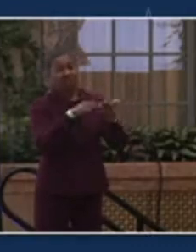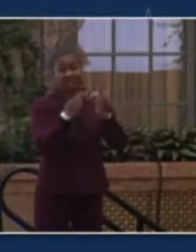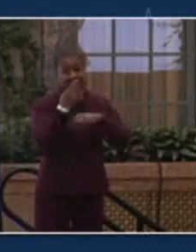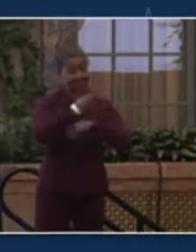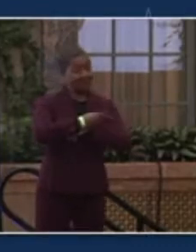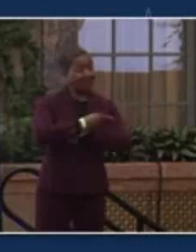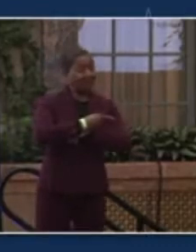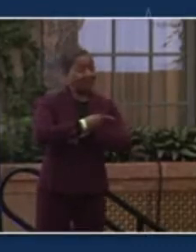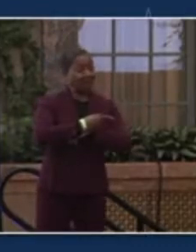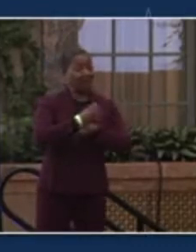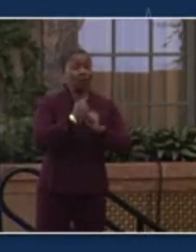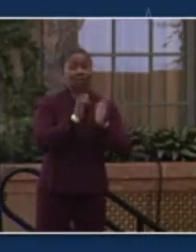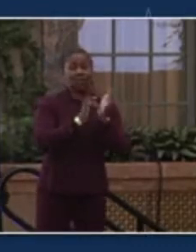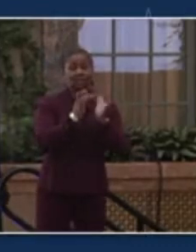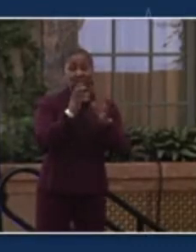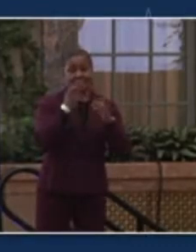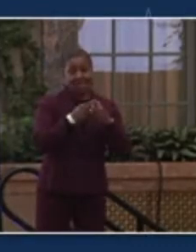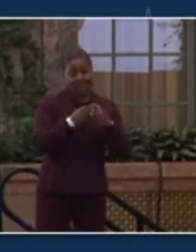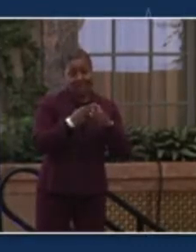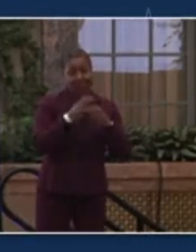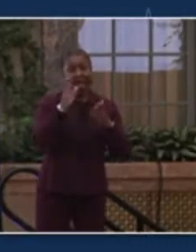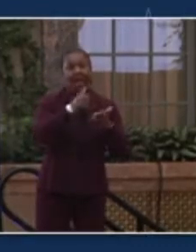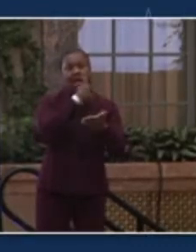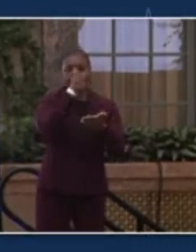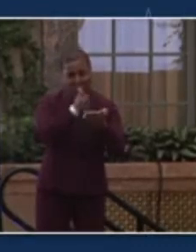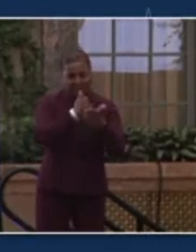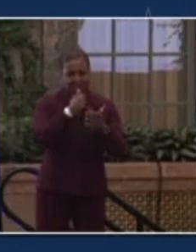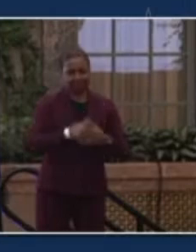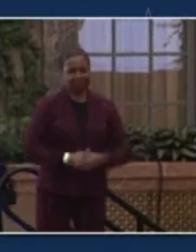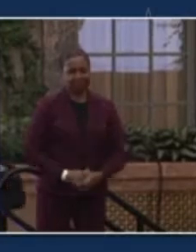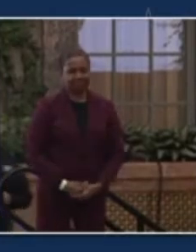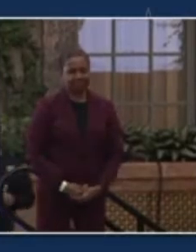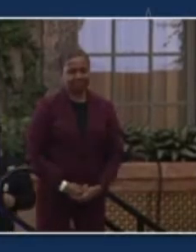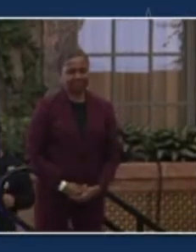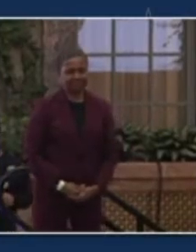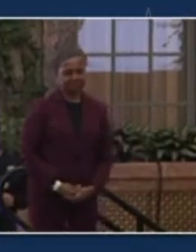day. In Jesus' name, amen.